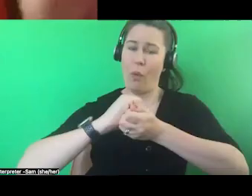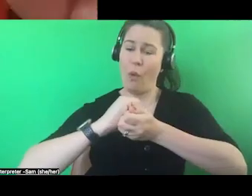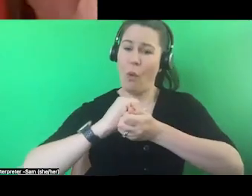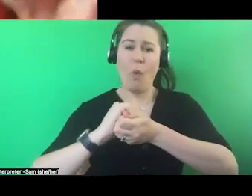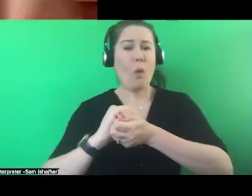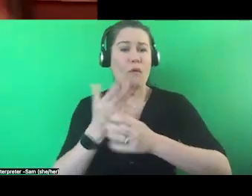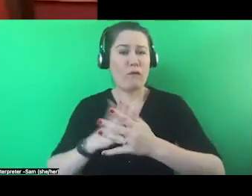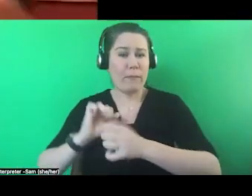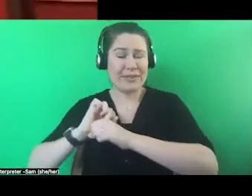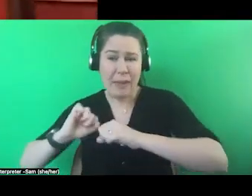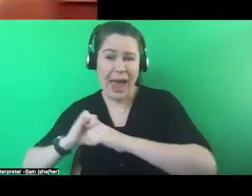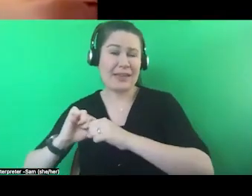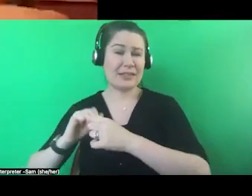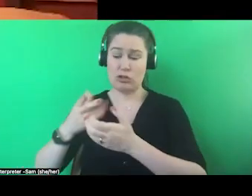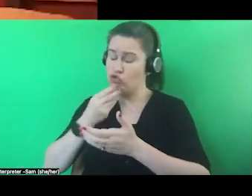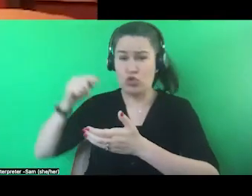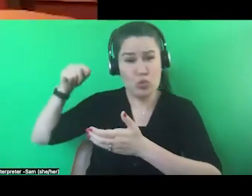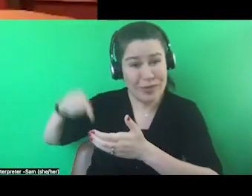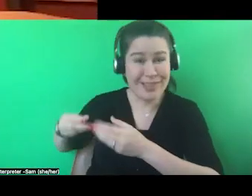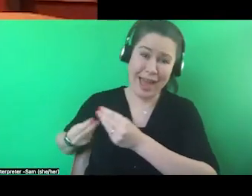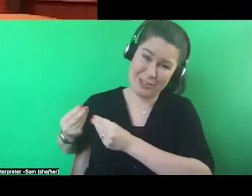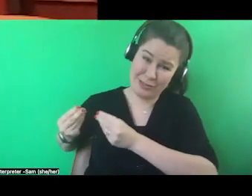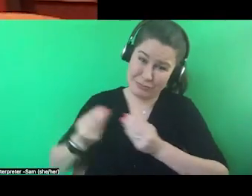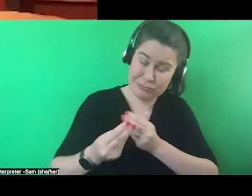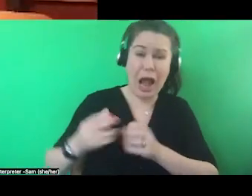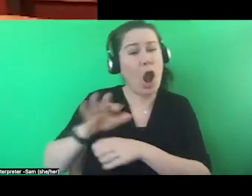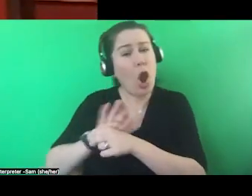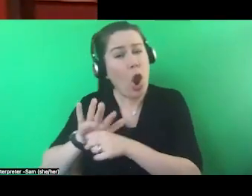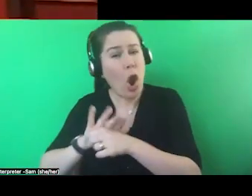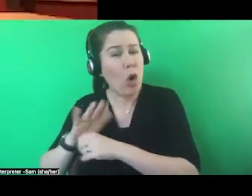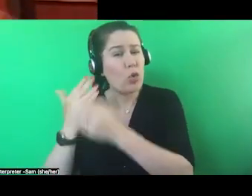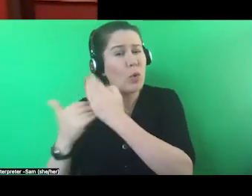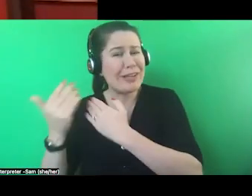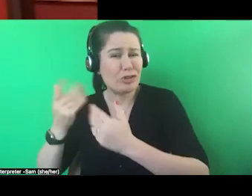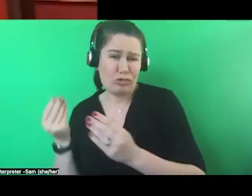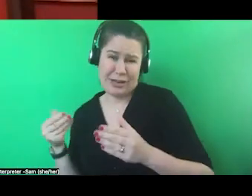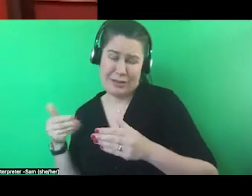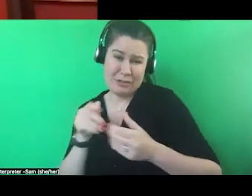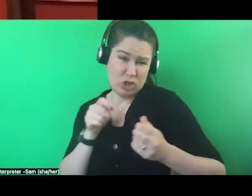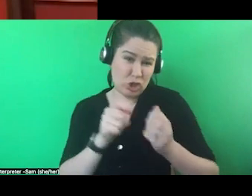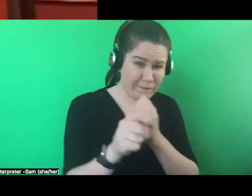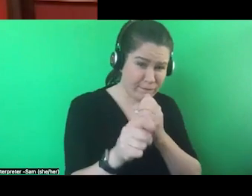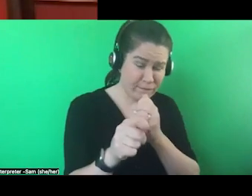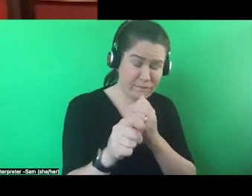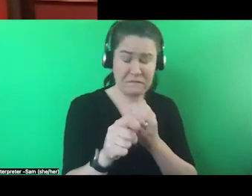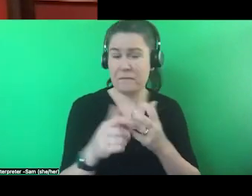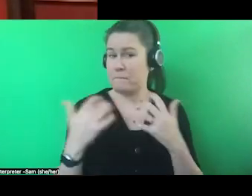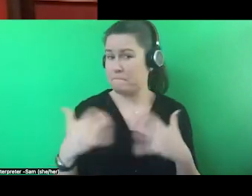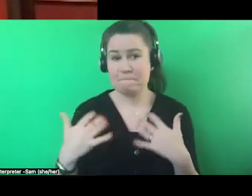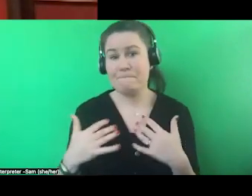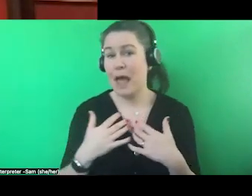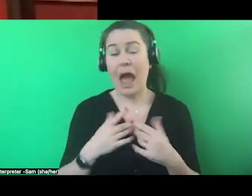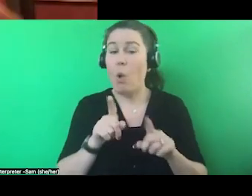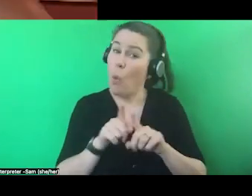really dialogue and activate and shift these local histories. I think I'll really take that with me. And then again, just like the trust